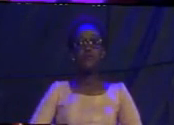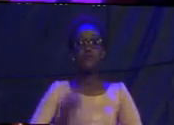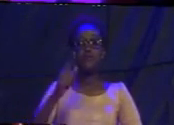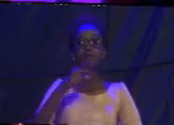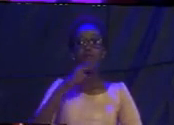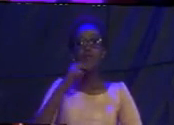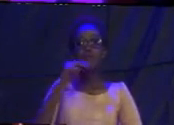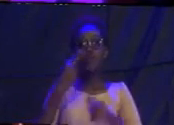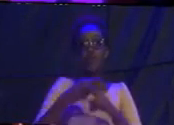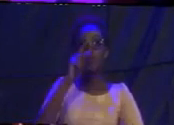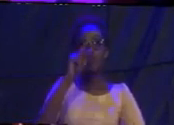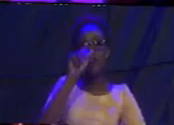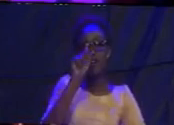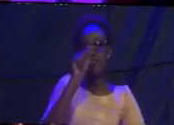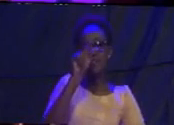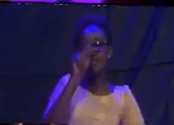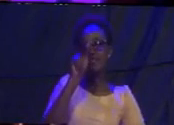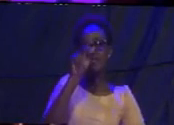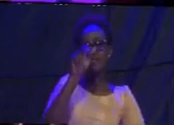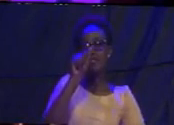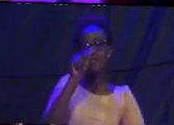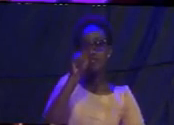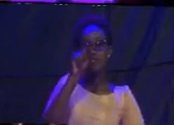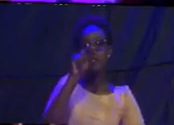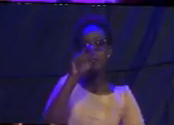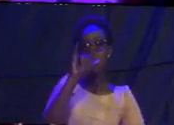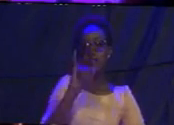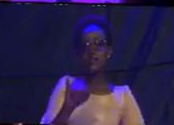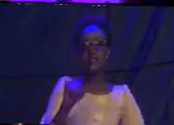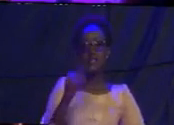people. A man called Achan